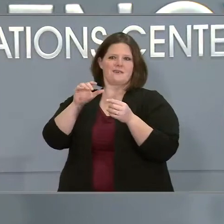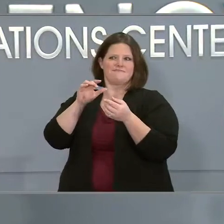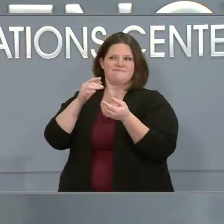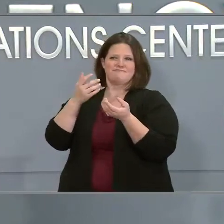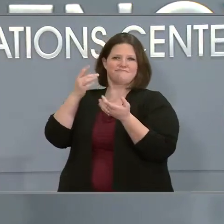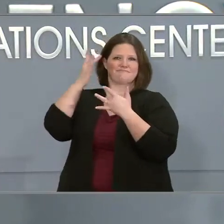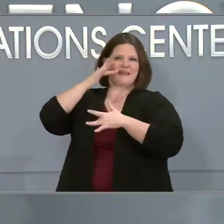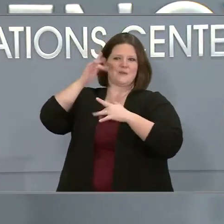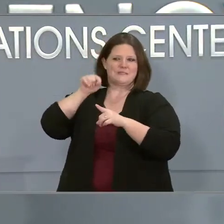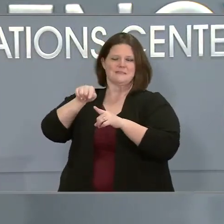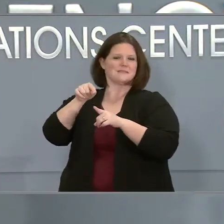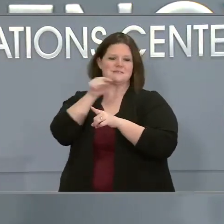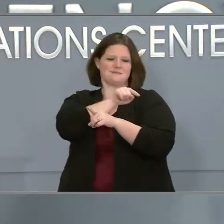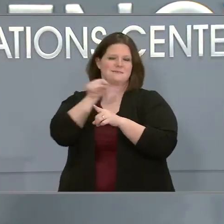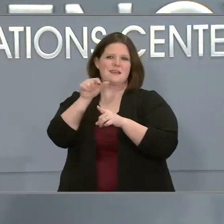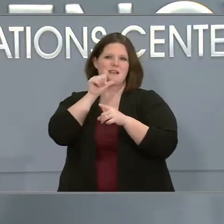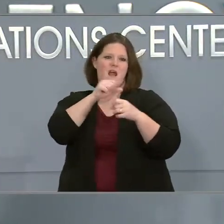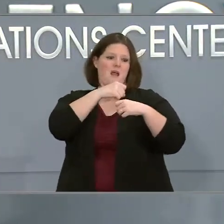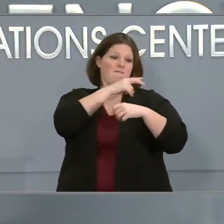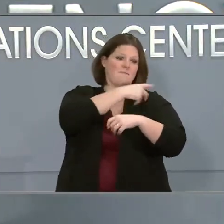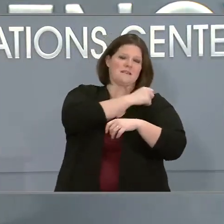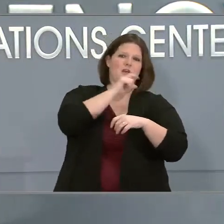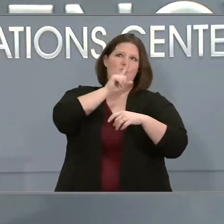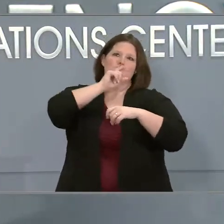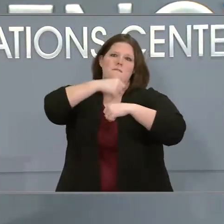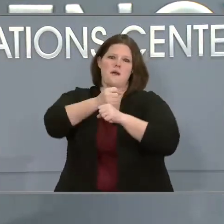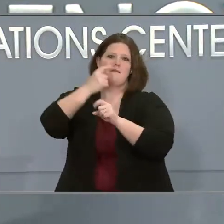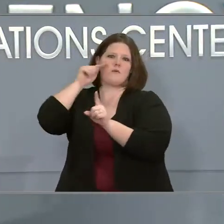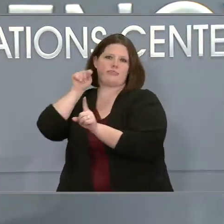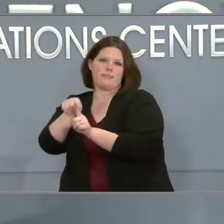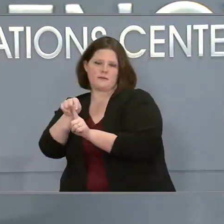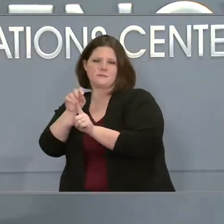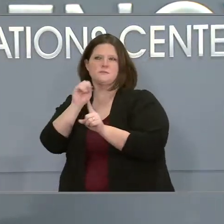so we'll be watching that data very closely.